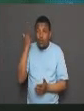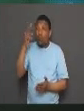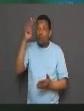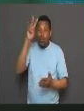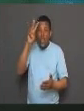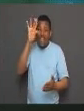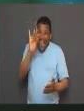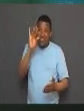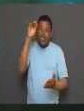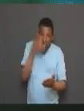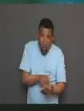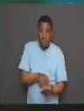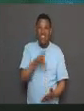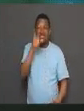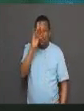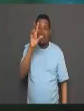was